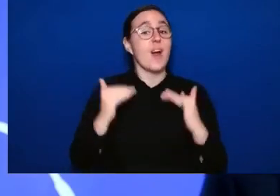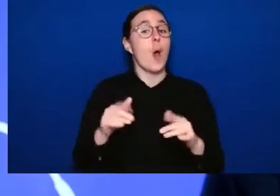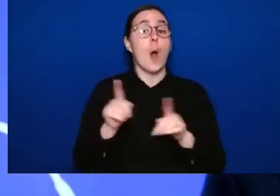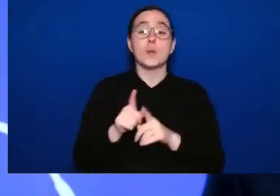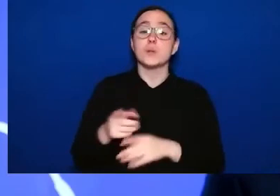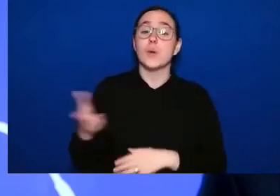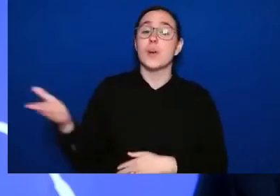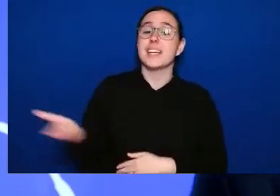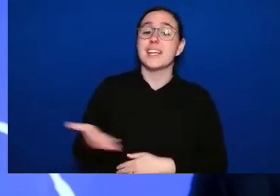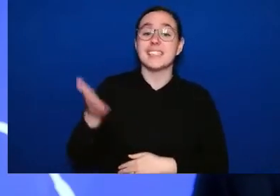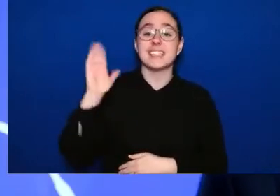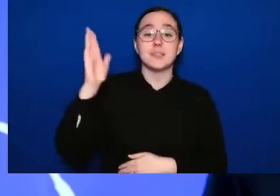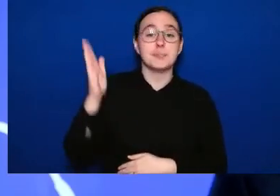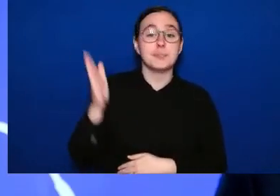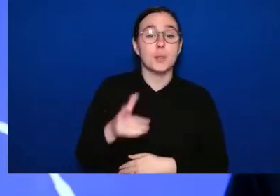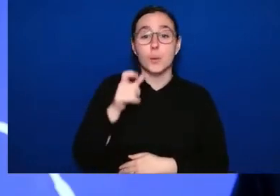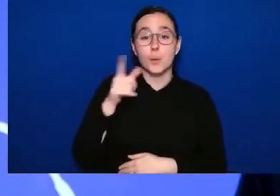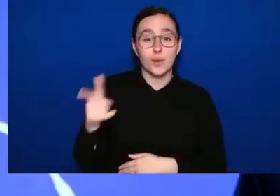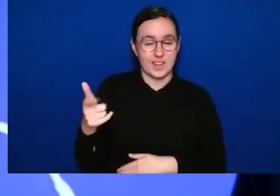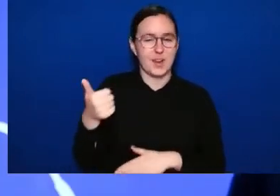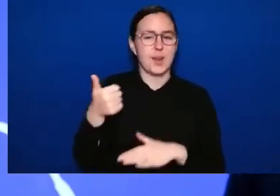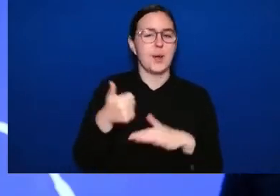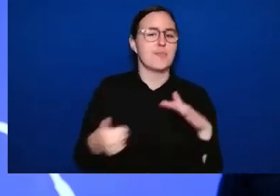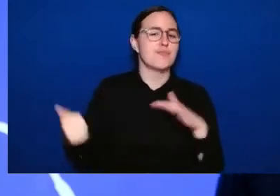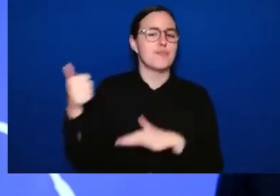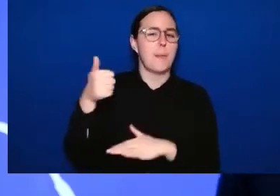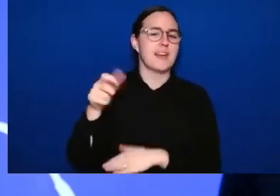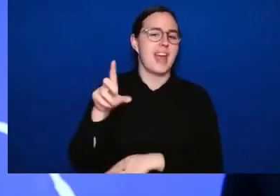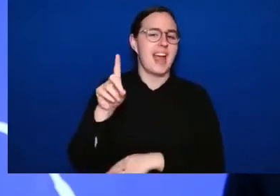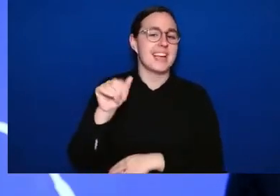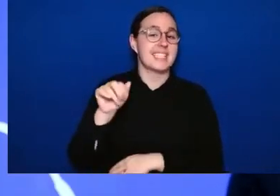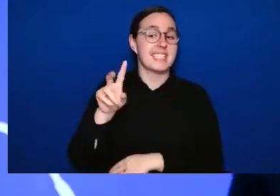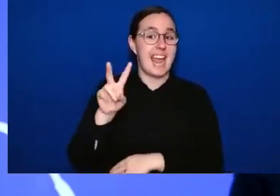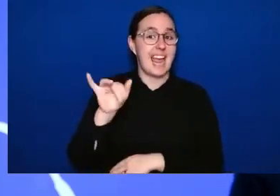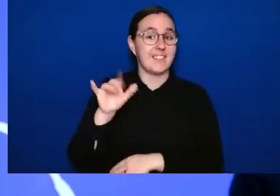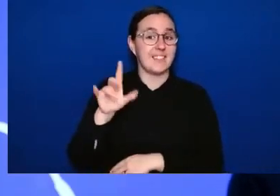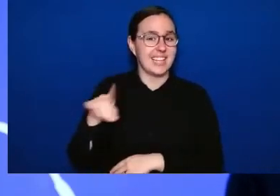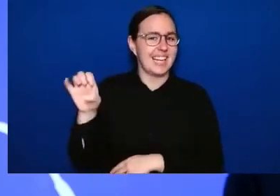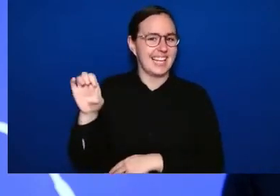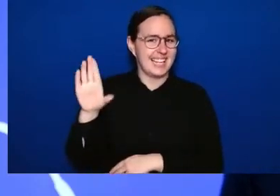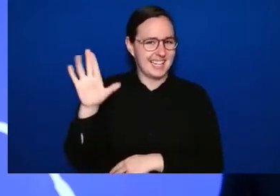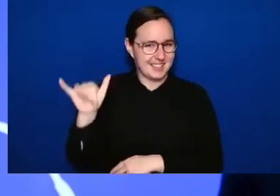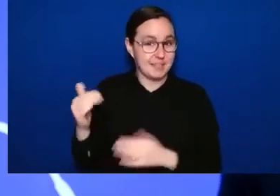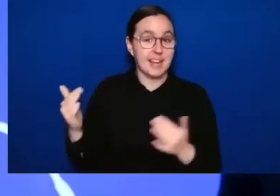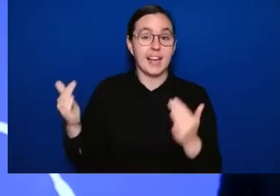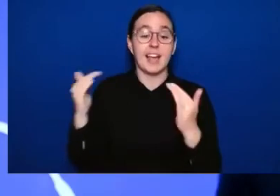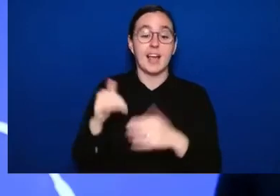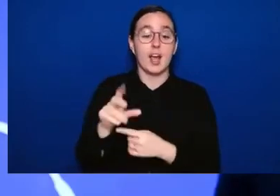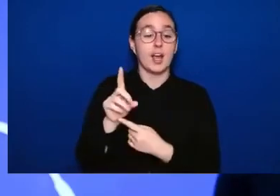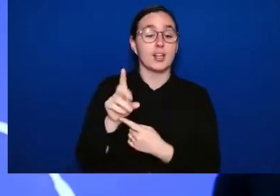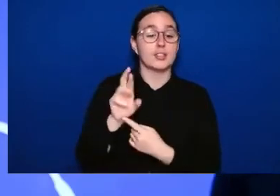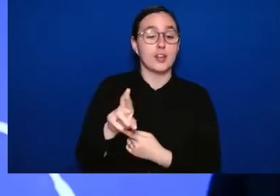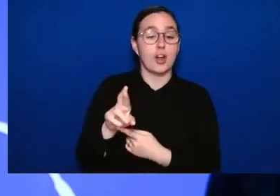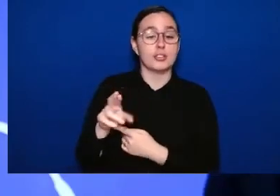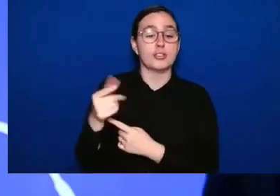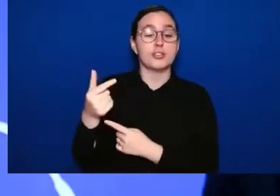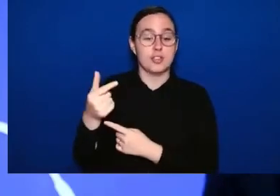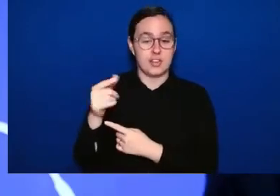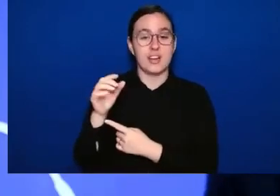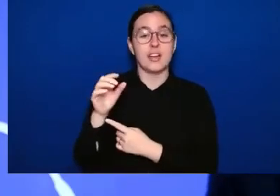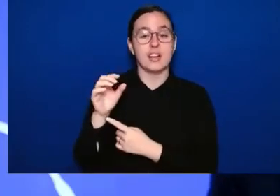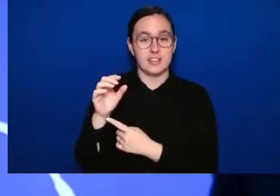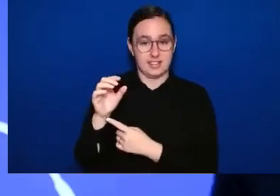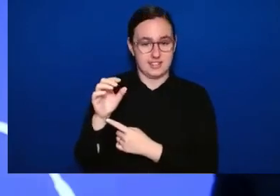Ramneek Dosanjh, the President of the Doctors of BC, and Dr. who will join us virtually today, a